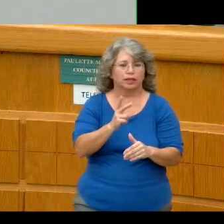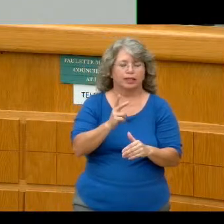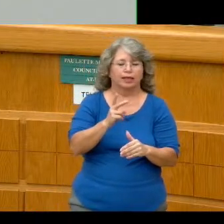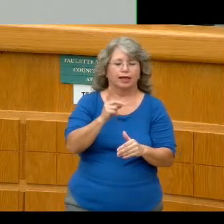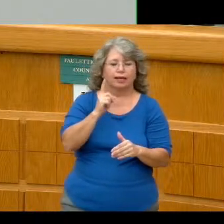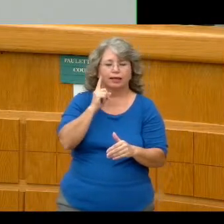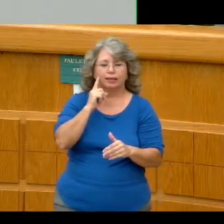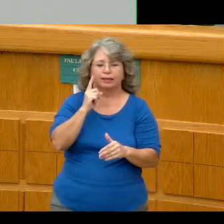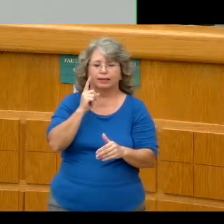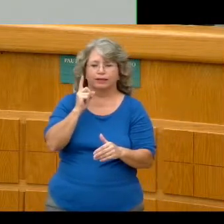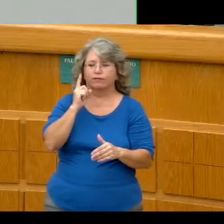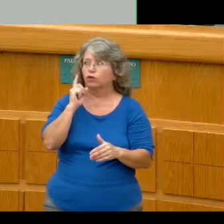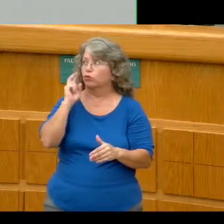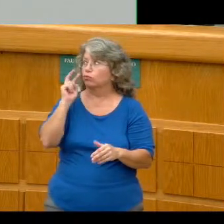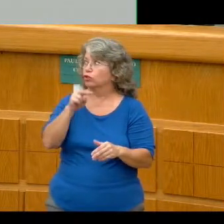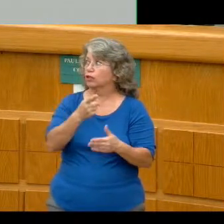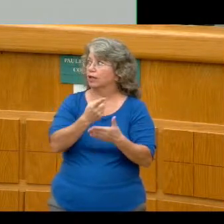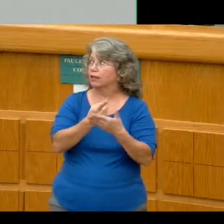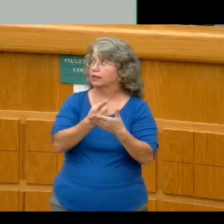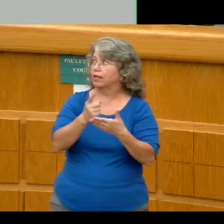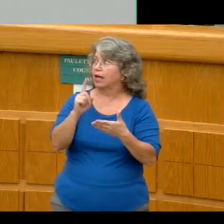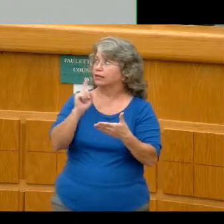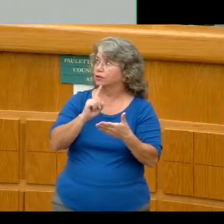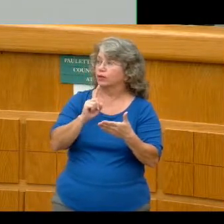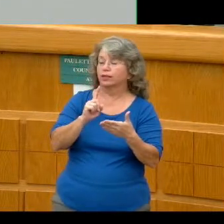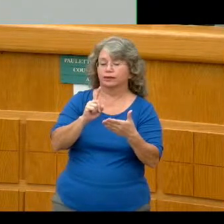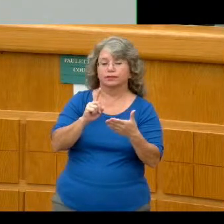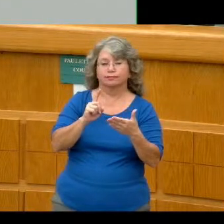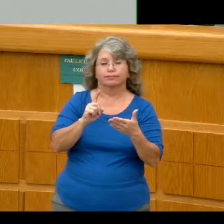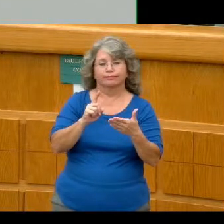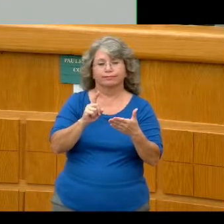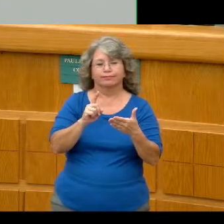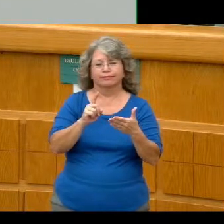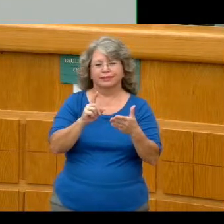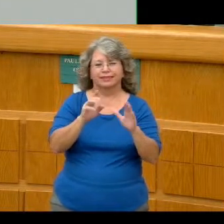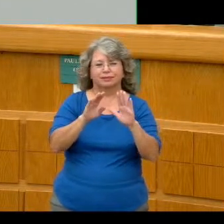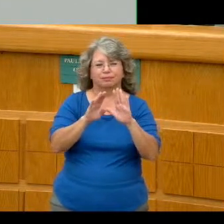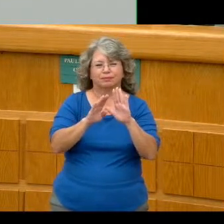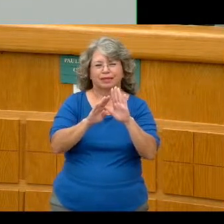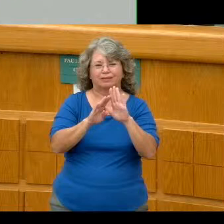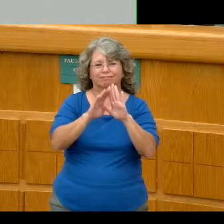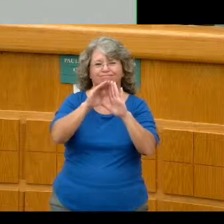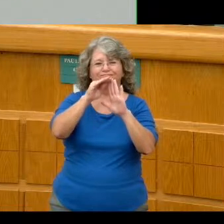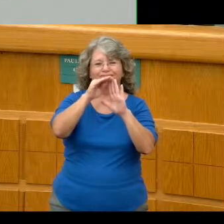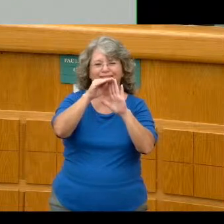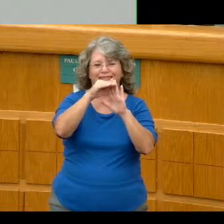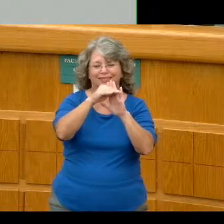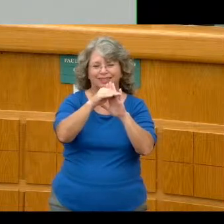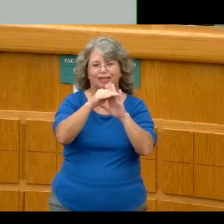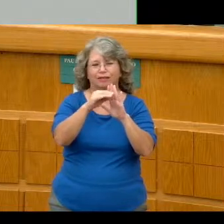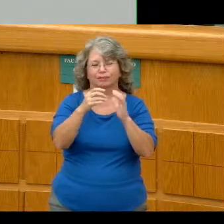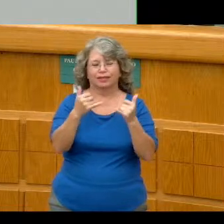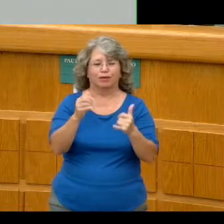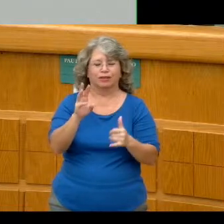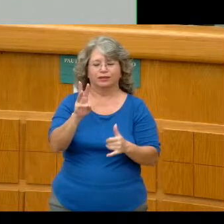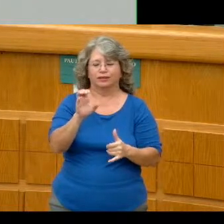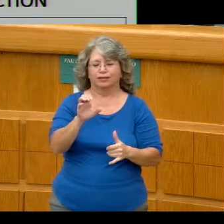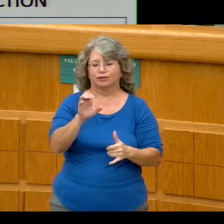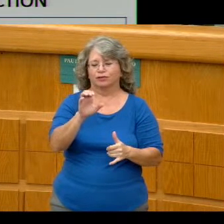same, except it's going up a little bit higher. And now we're at 603 instead of 560 or